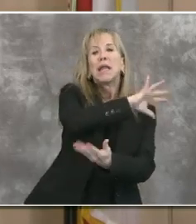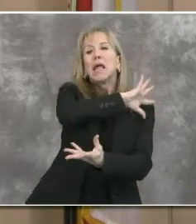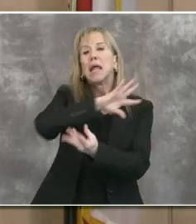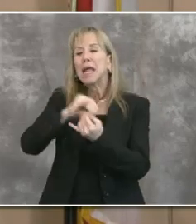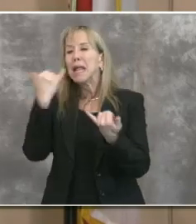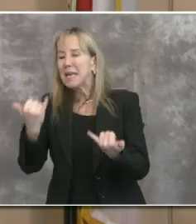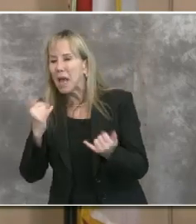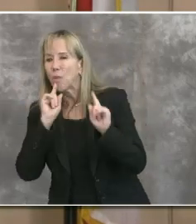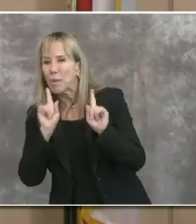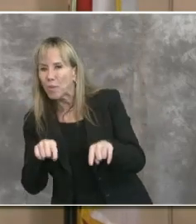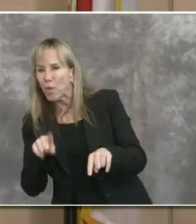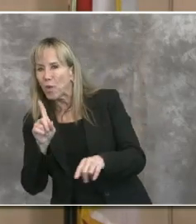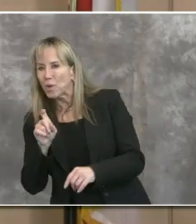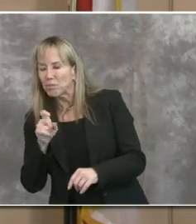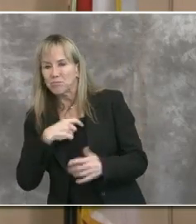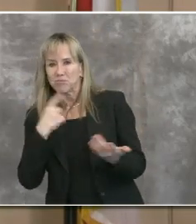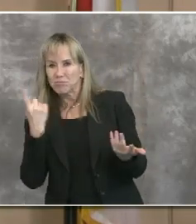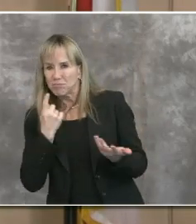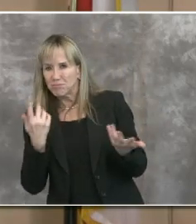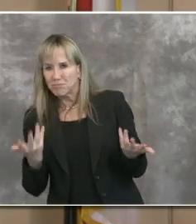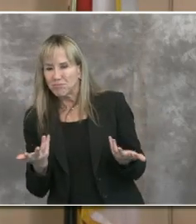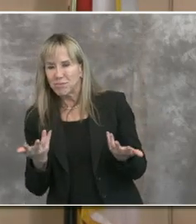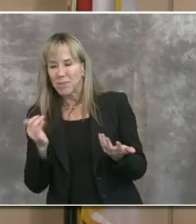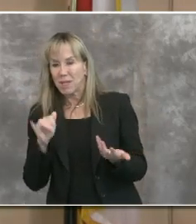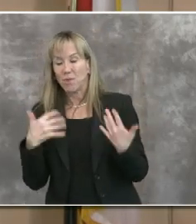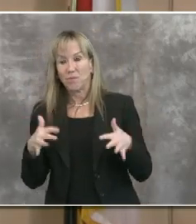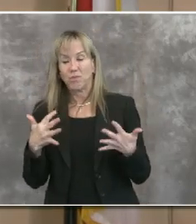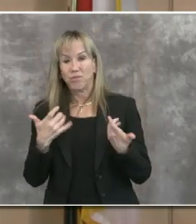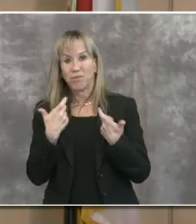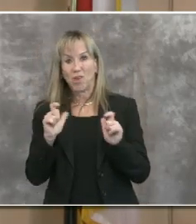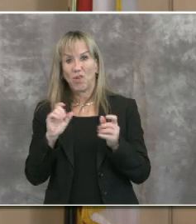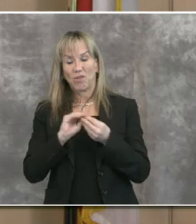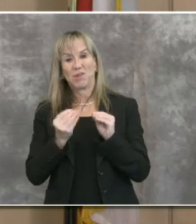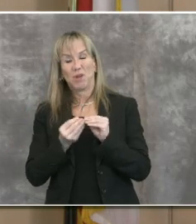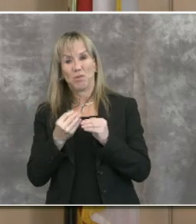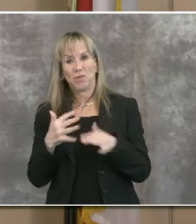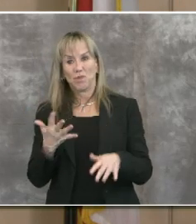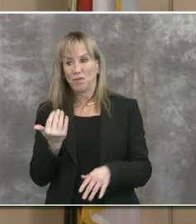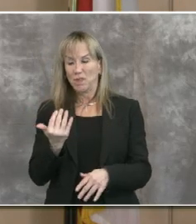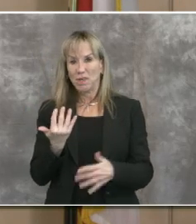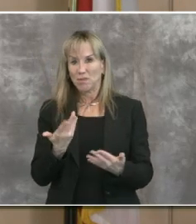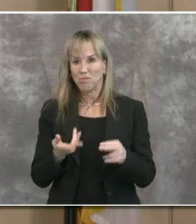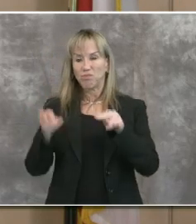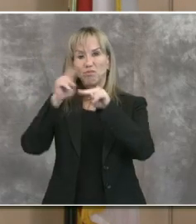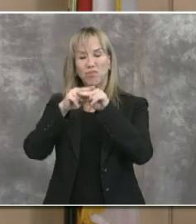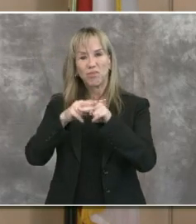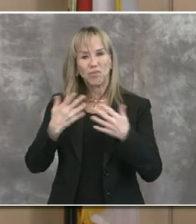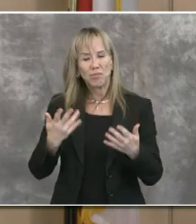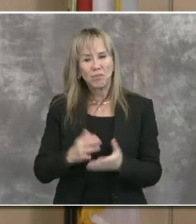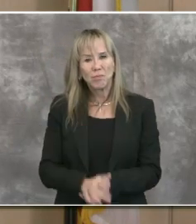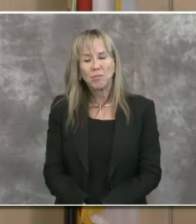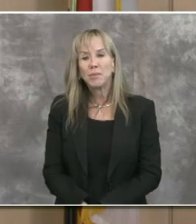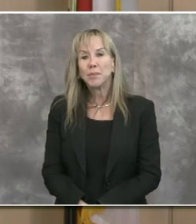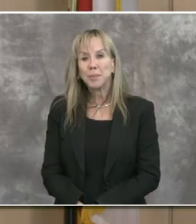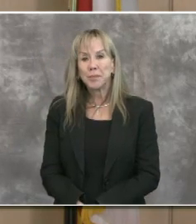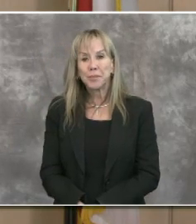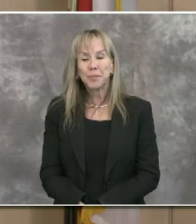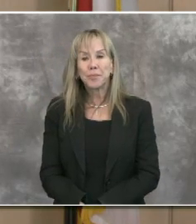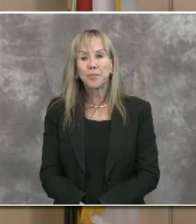if there are any reporting factors that would account for a large spike like this. I think that we have